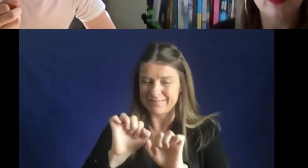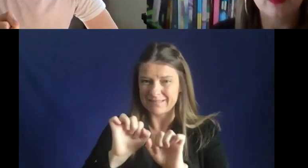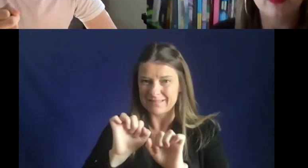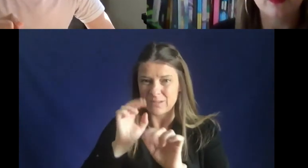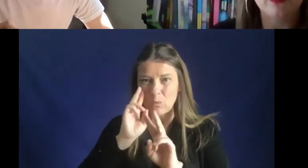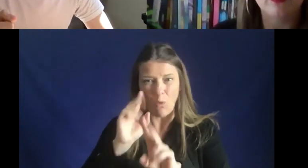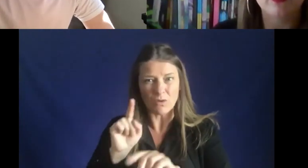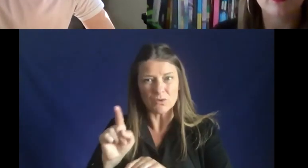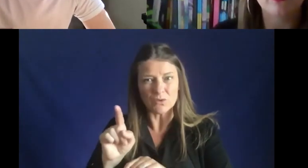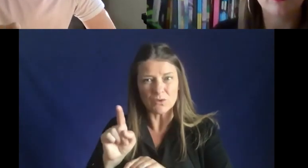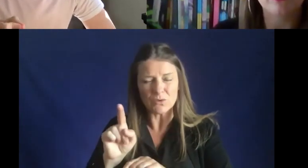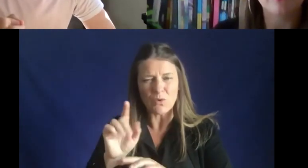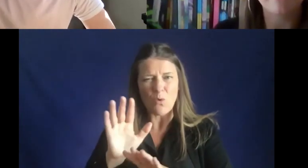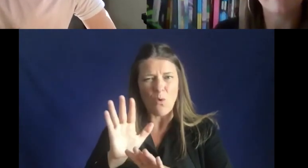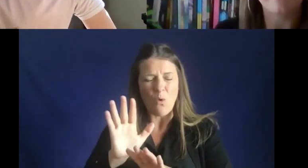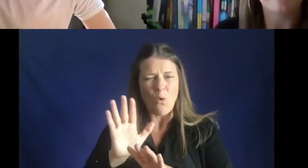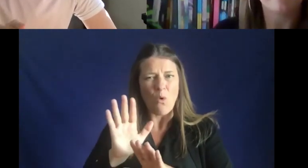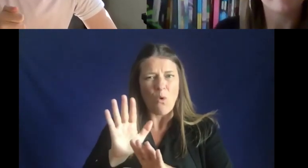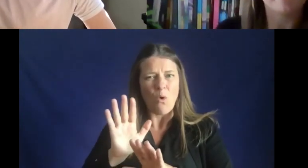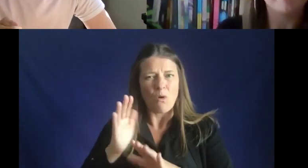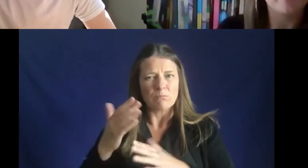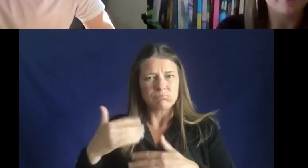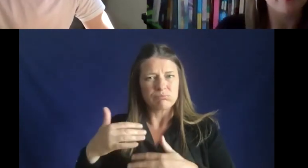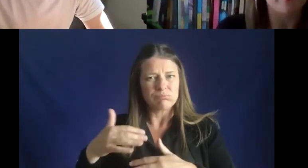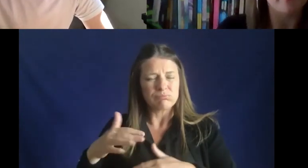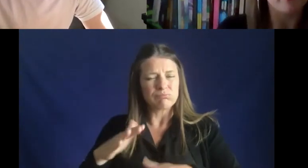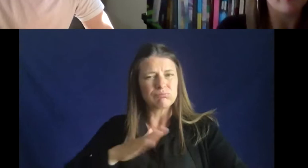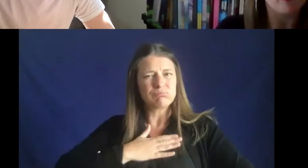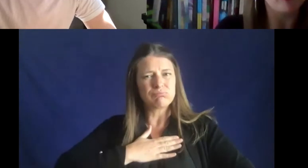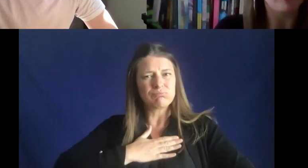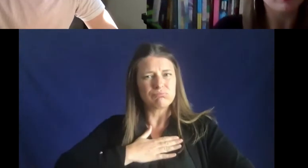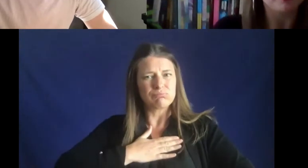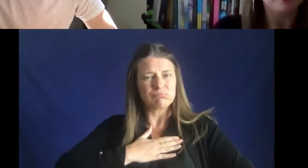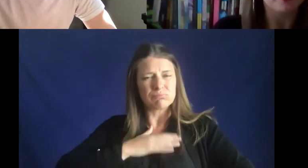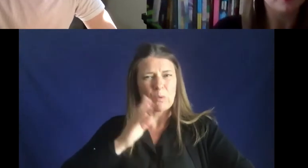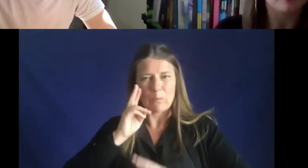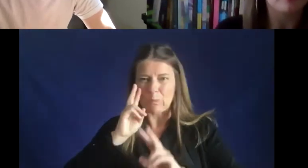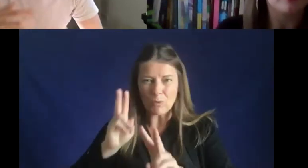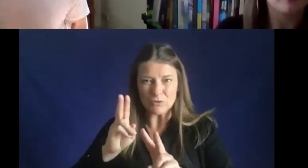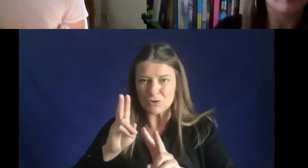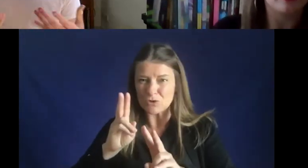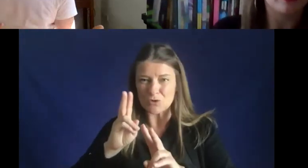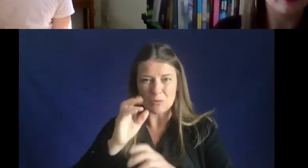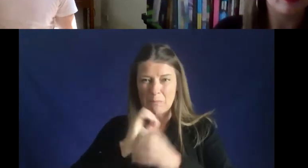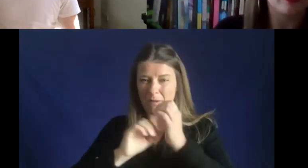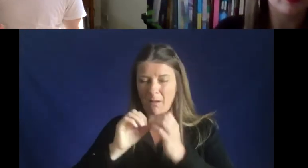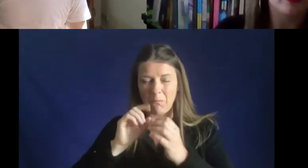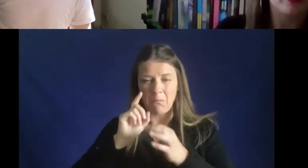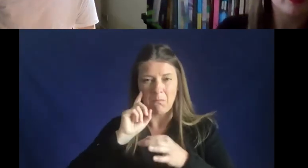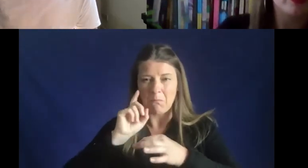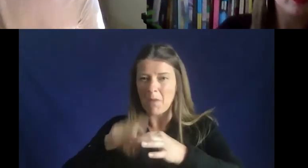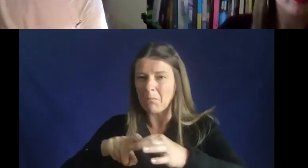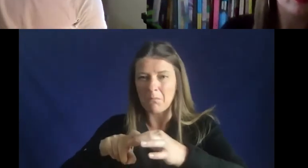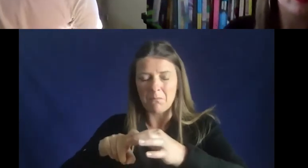gets to the heart of what it's talking about from the get-go and doesn't let you go. And it exposes